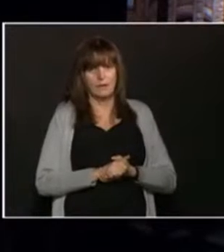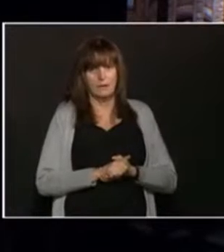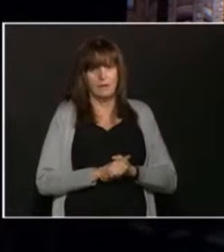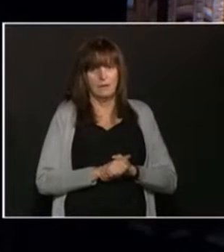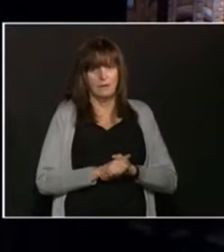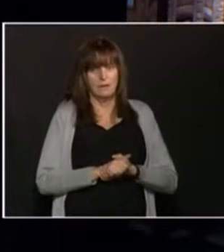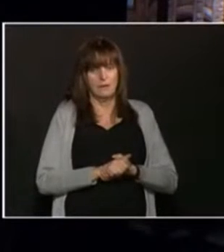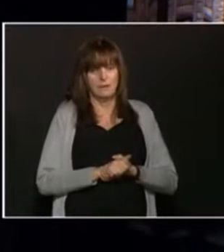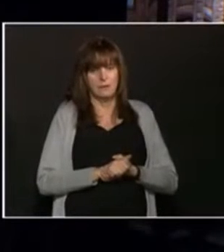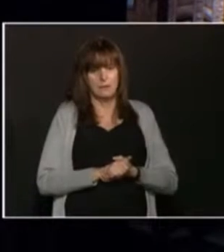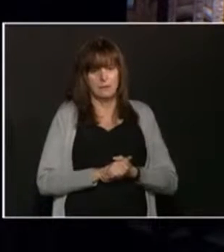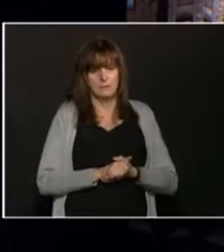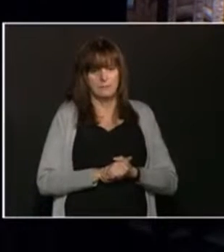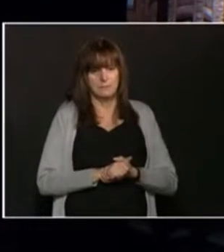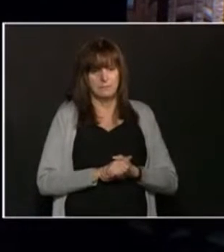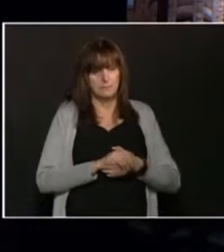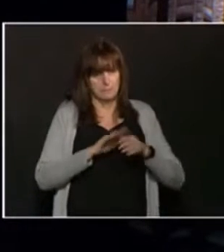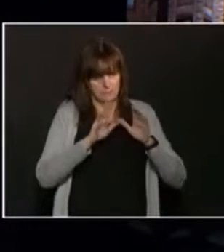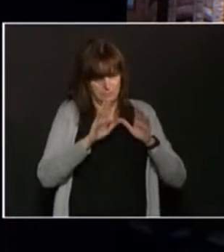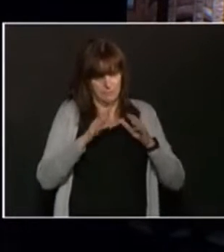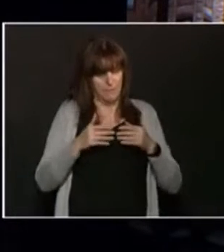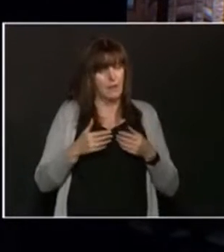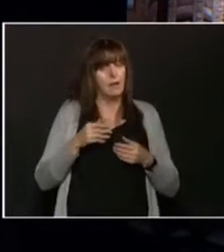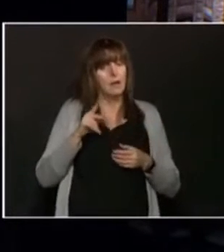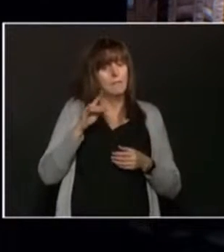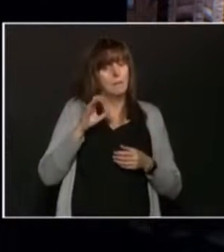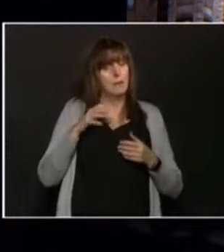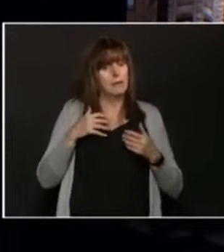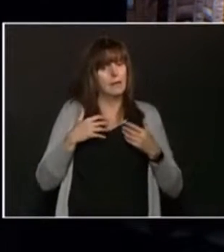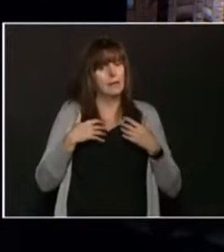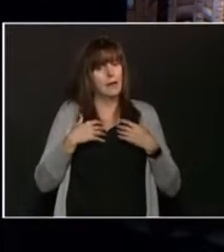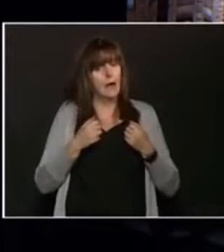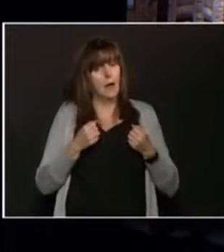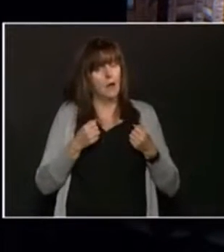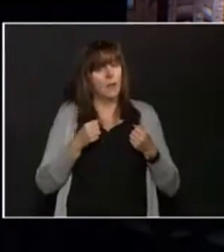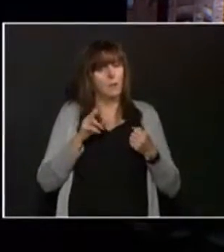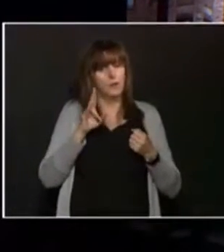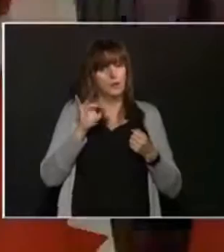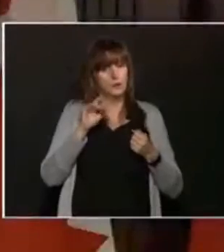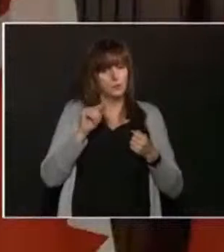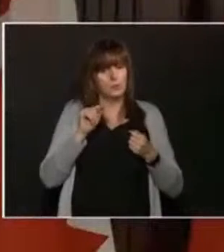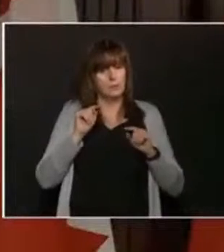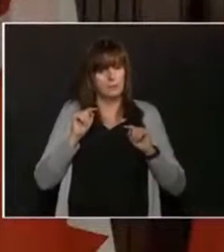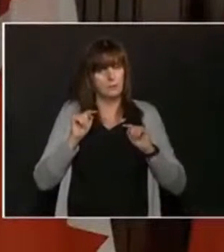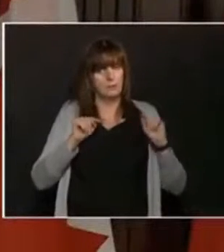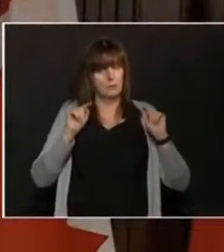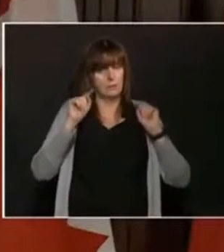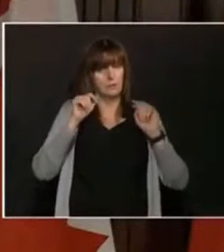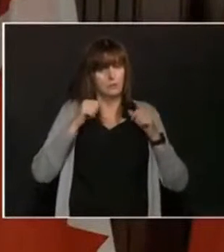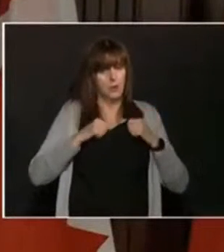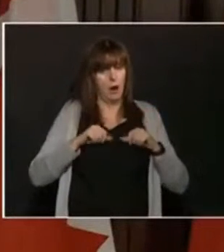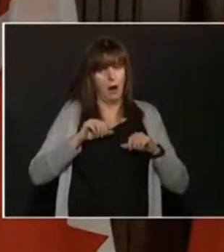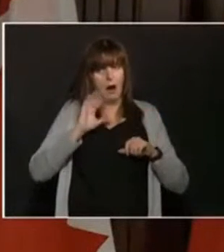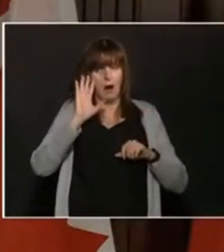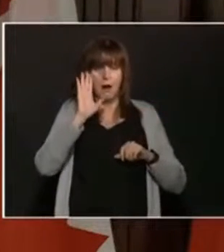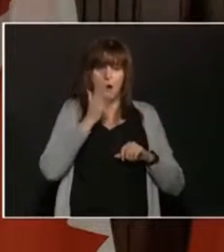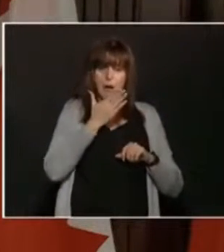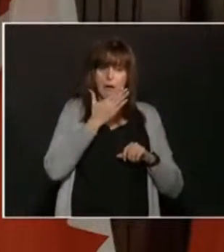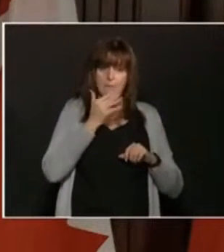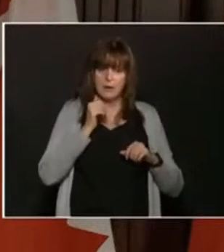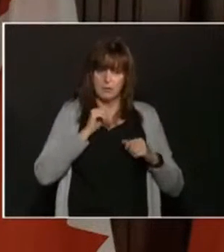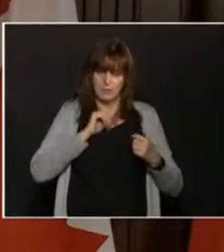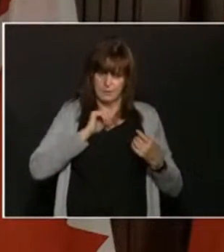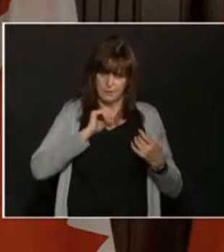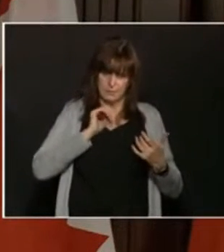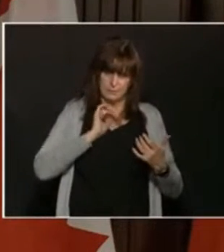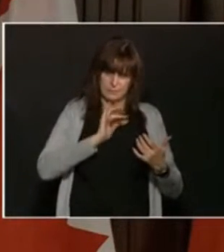Public health units do follow up as much as they can, given the current huge numbers of cases